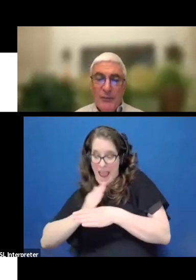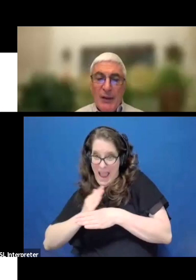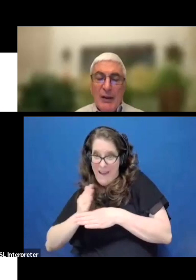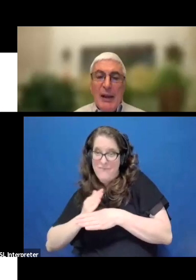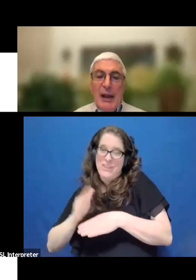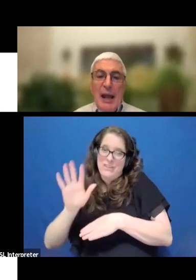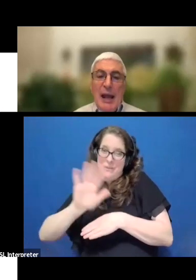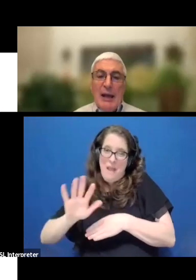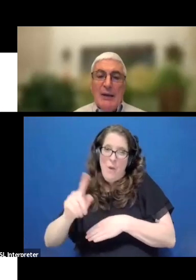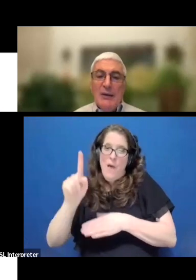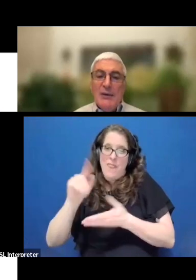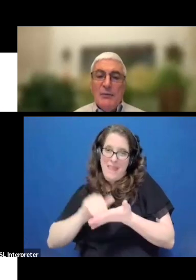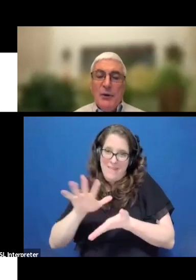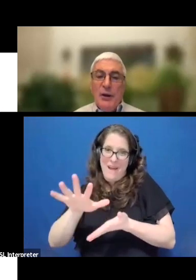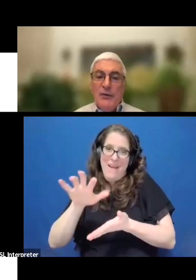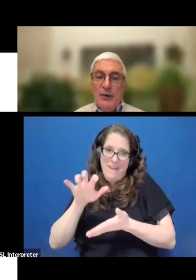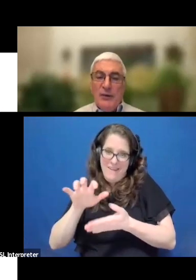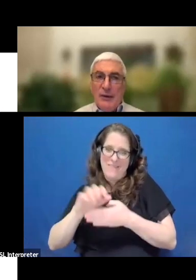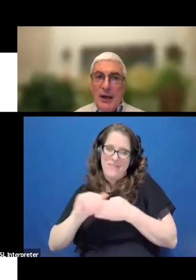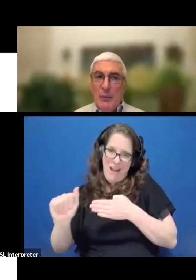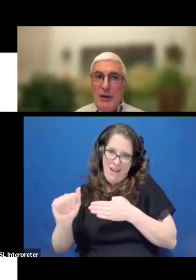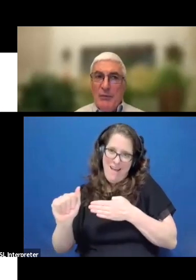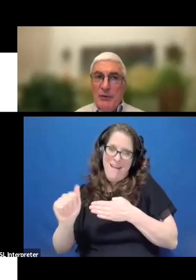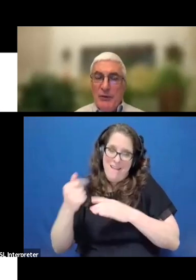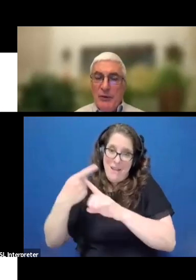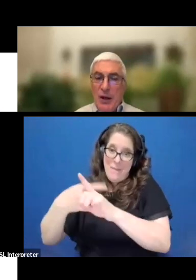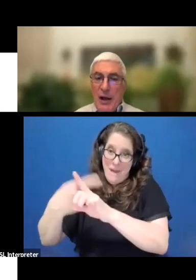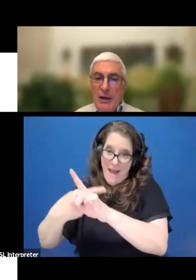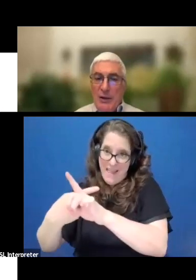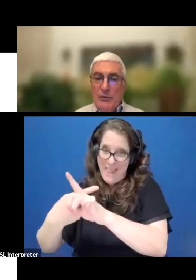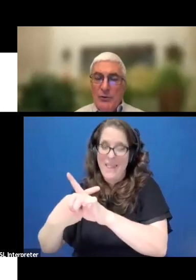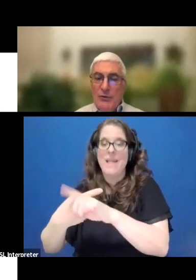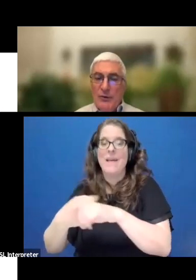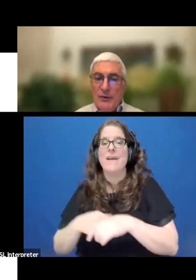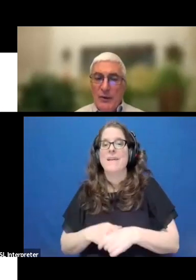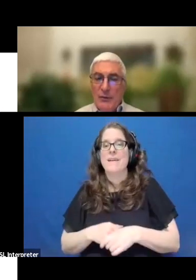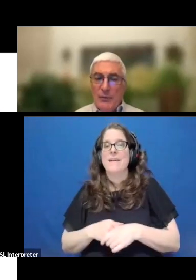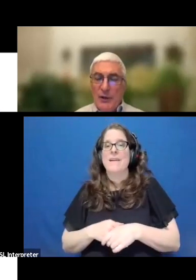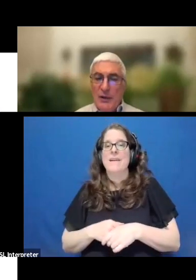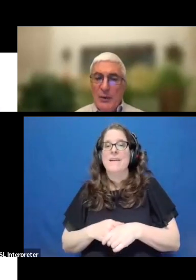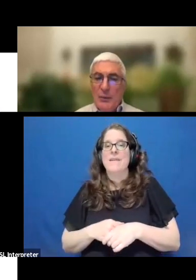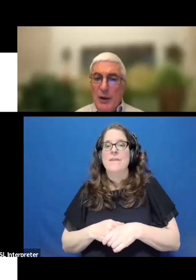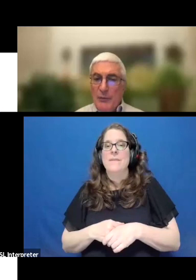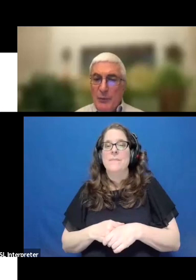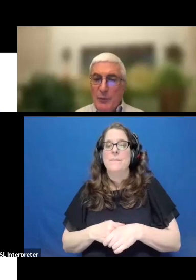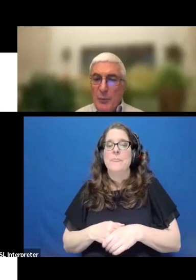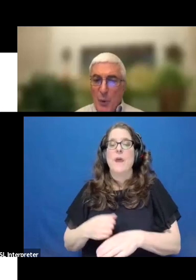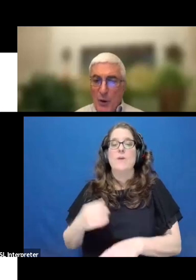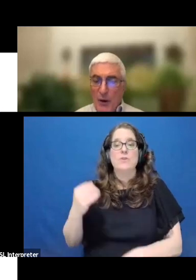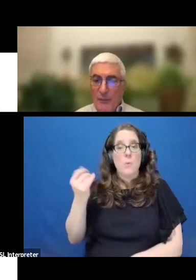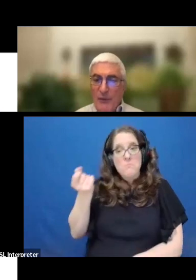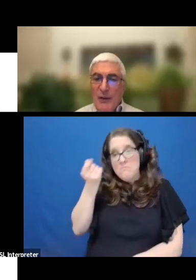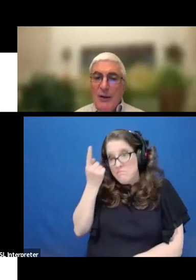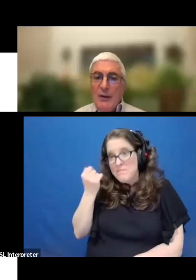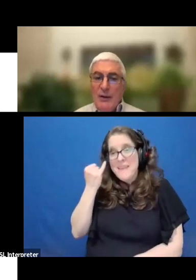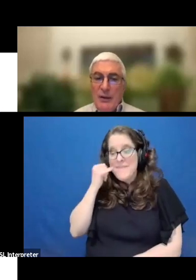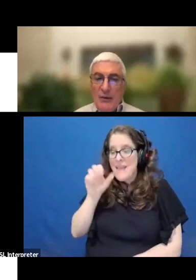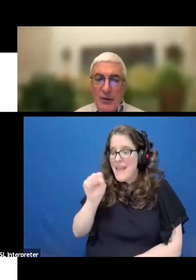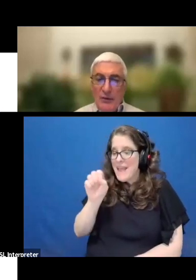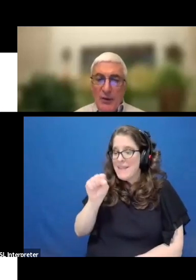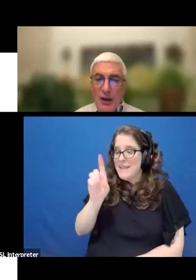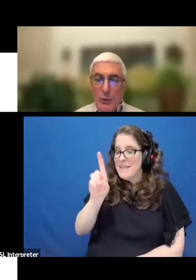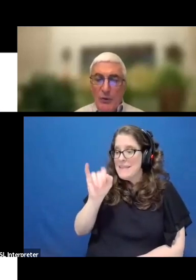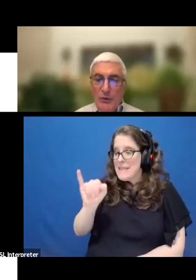month. And if their SSDI benefit is $963 a month or more,